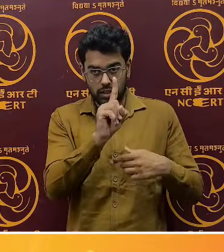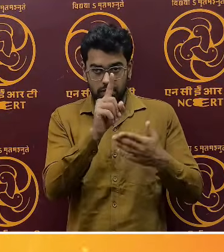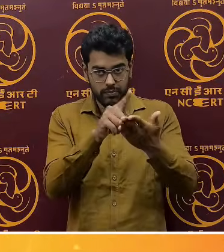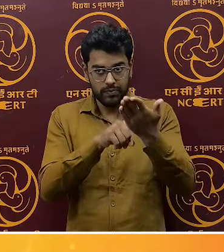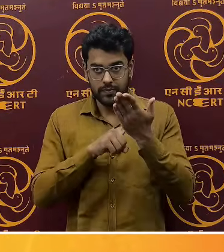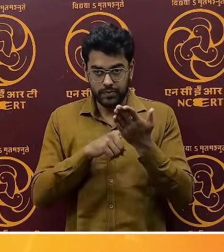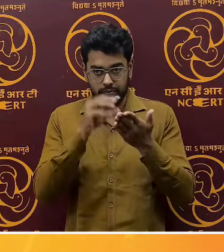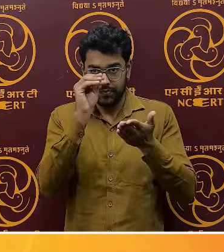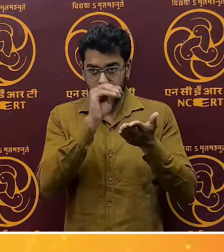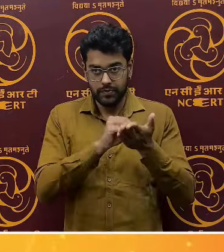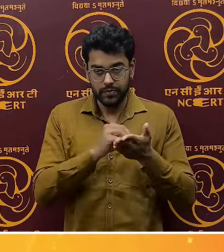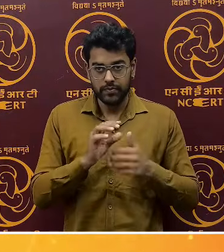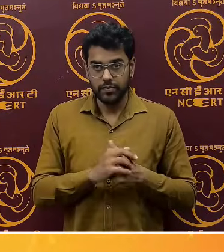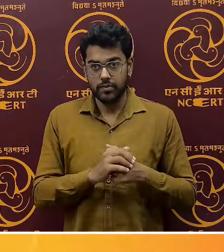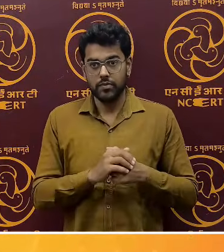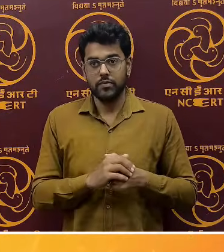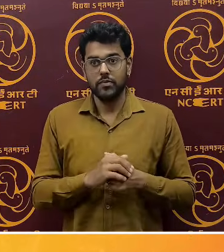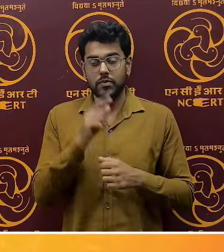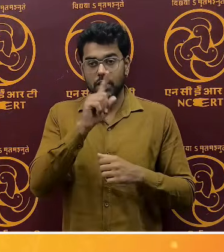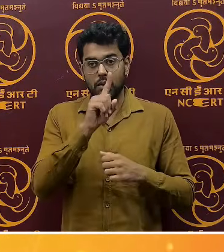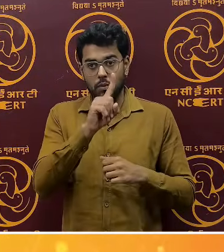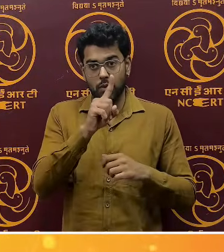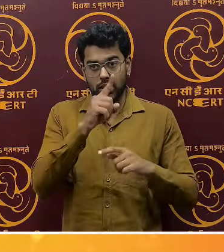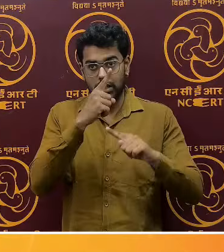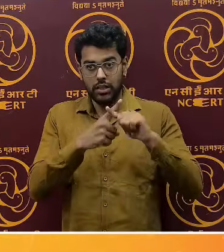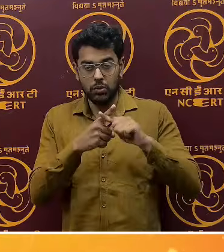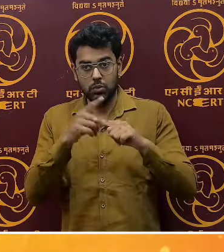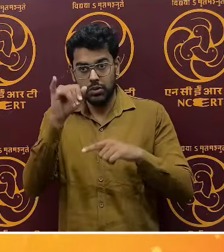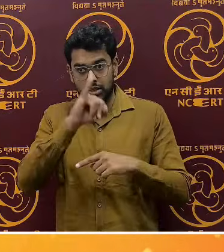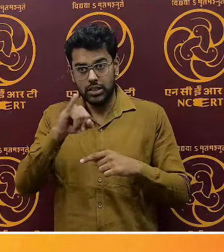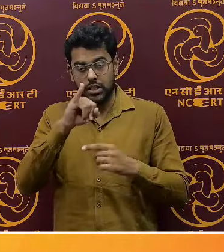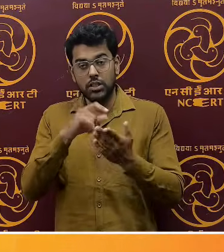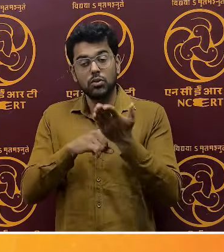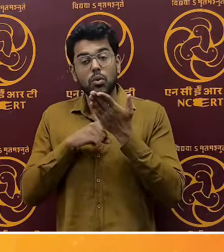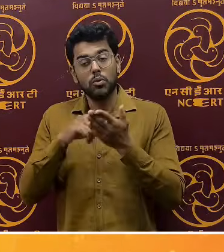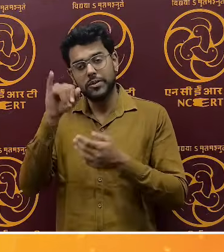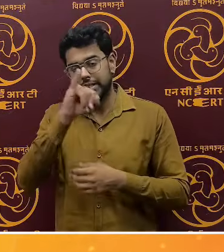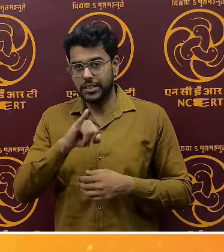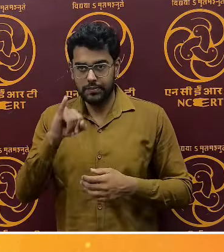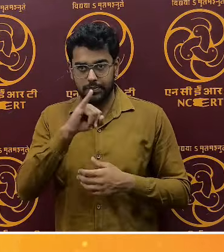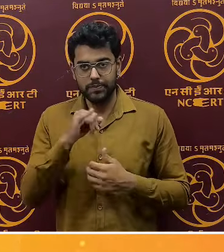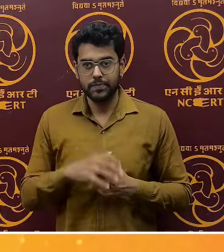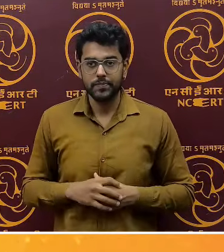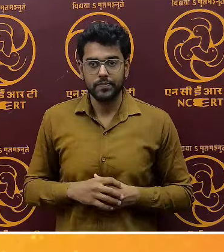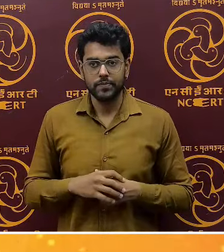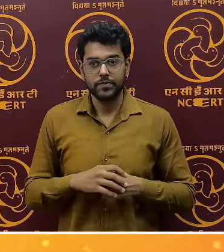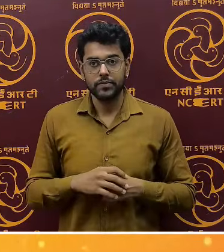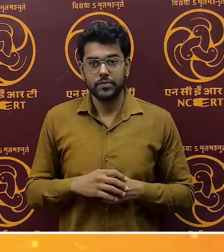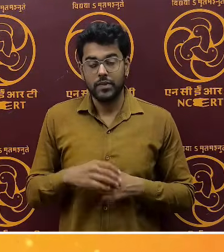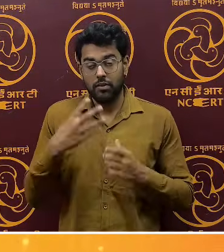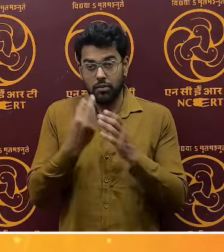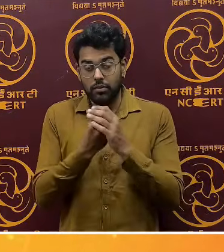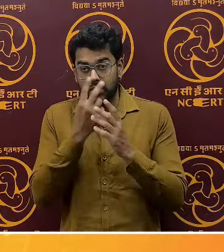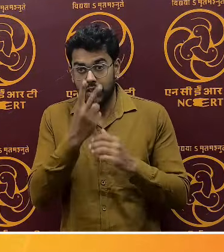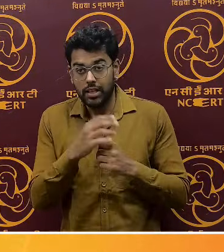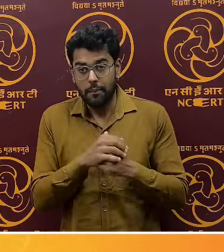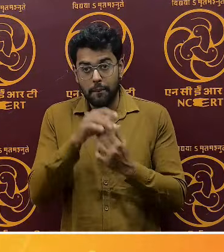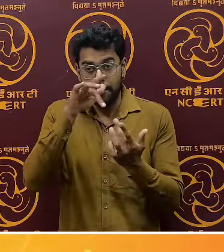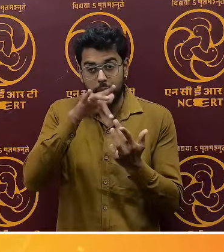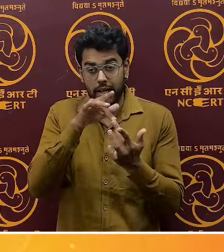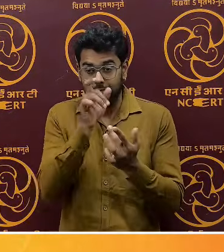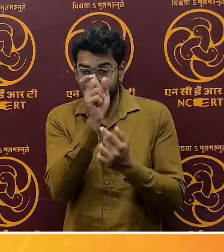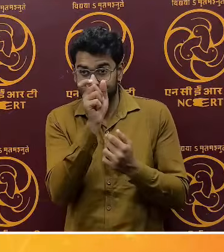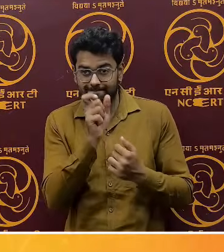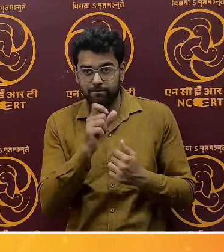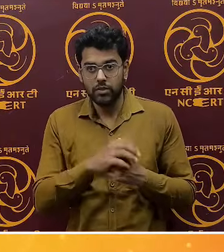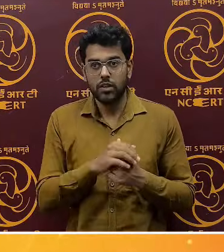right? 1 into 6, that is 6, and we will see what is the middle term. Middle